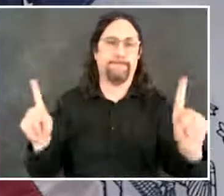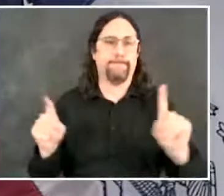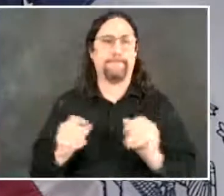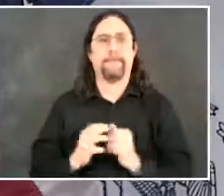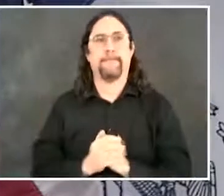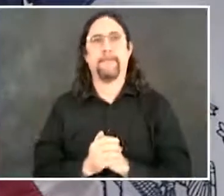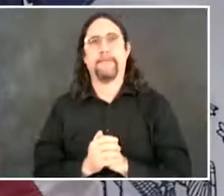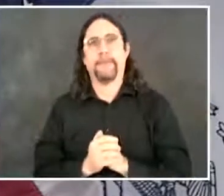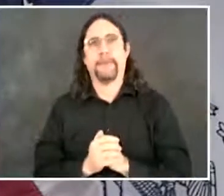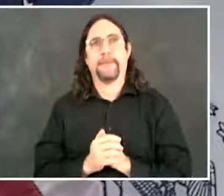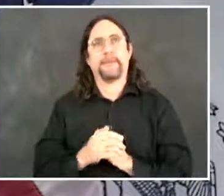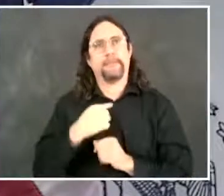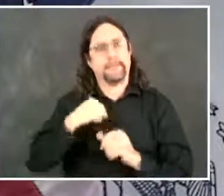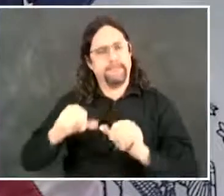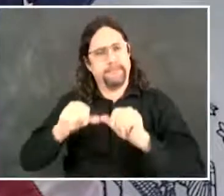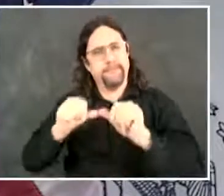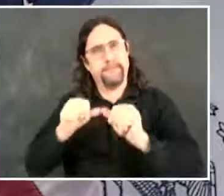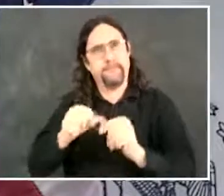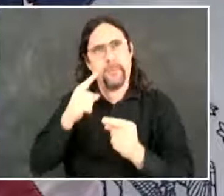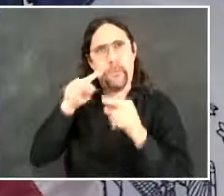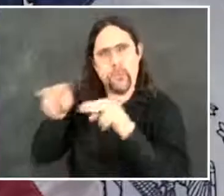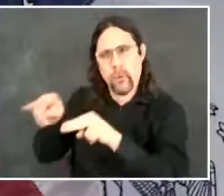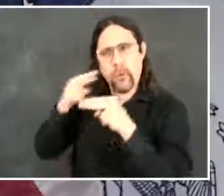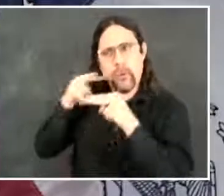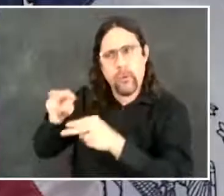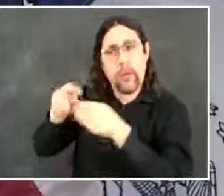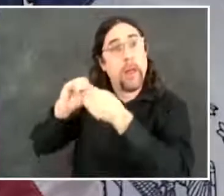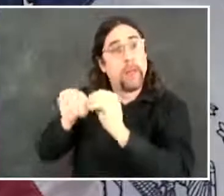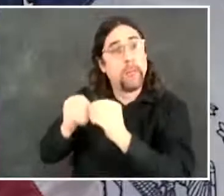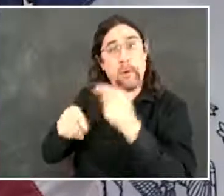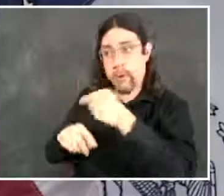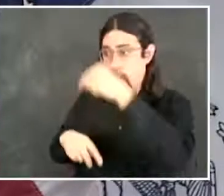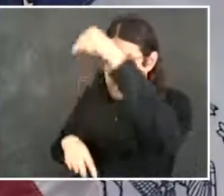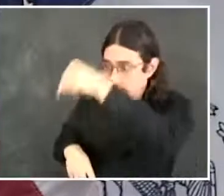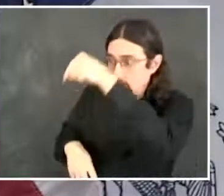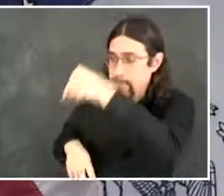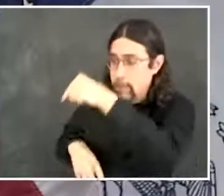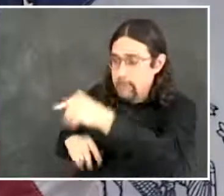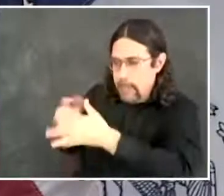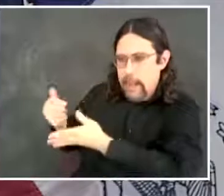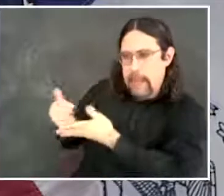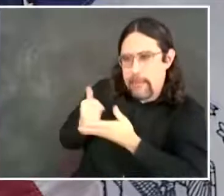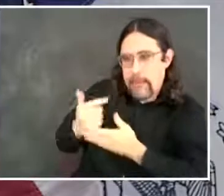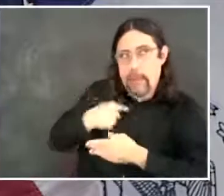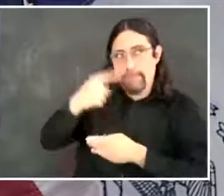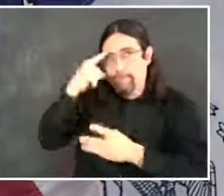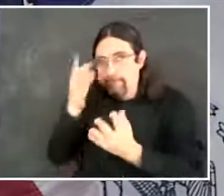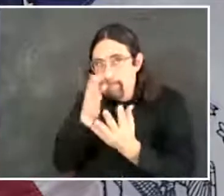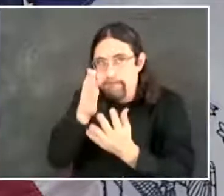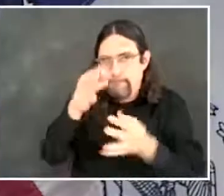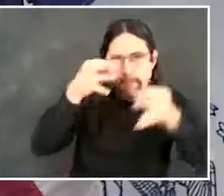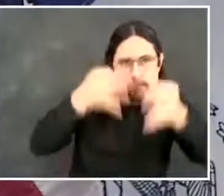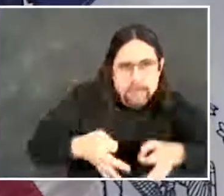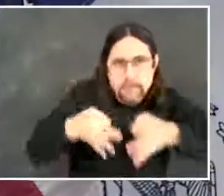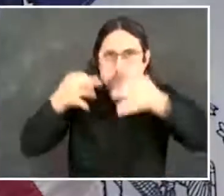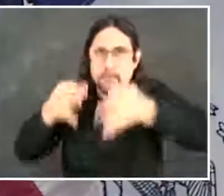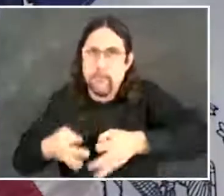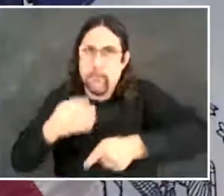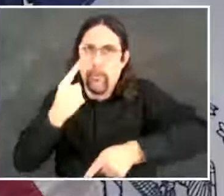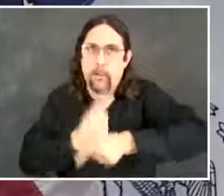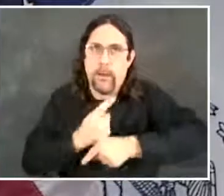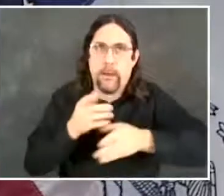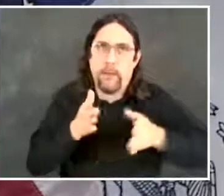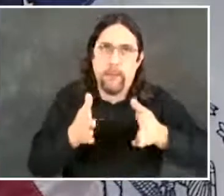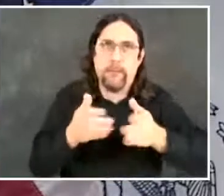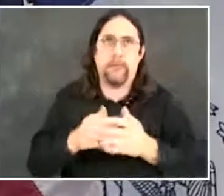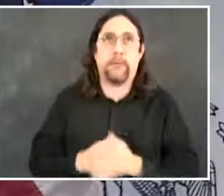do believe is that by being transparent, we can ensure that we stay on top of this disease and do not allow